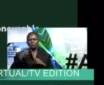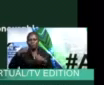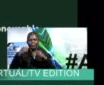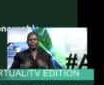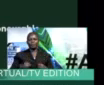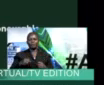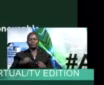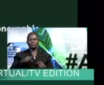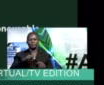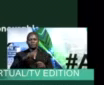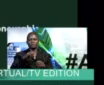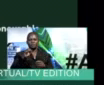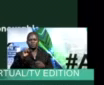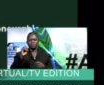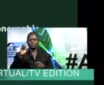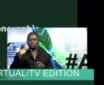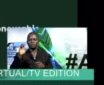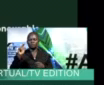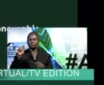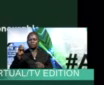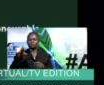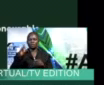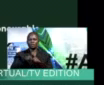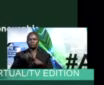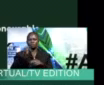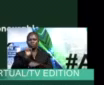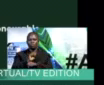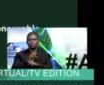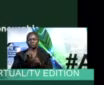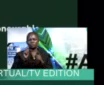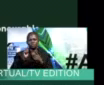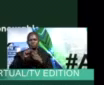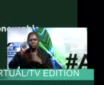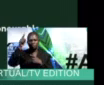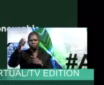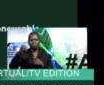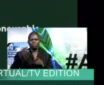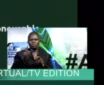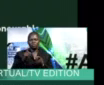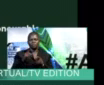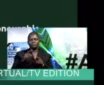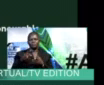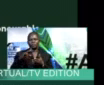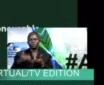the power sector, because as we work towards, you know,